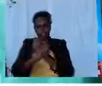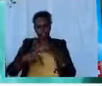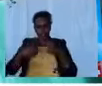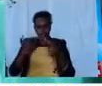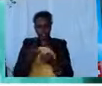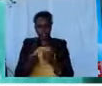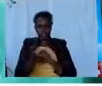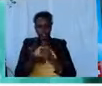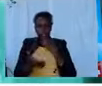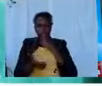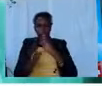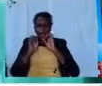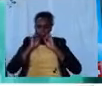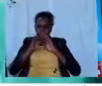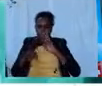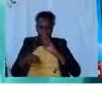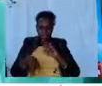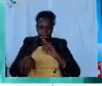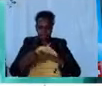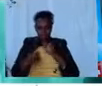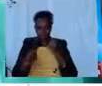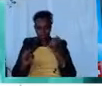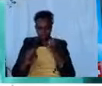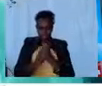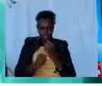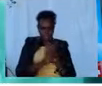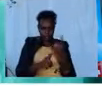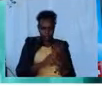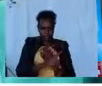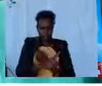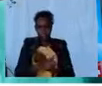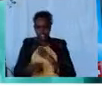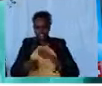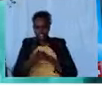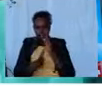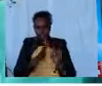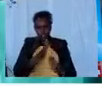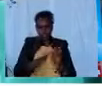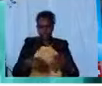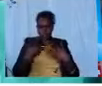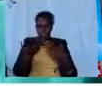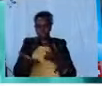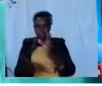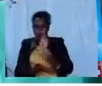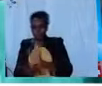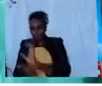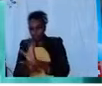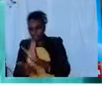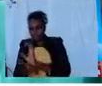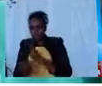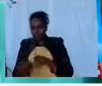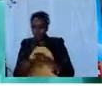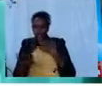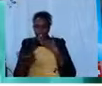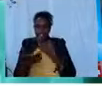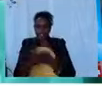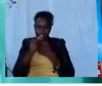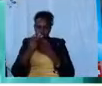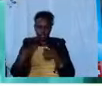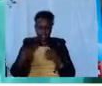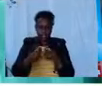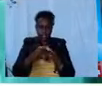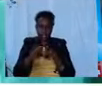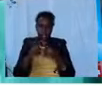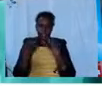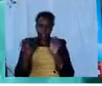are. Bless them, Lord, as they go on their daily activities, as they prepare to give their offering, as they prepare to give their thanksgiving, as they prepare to